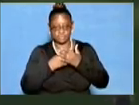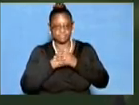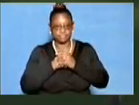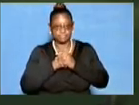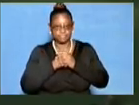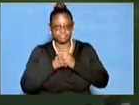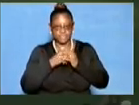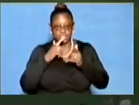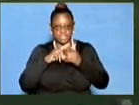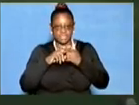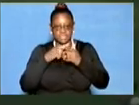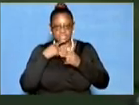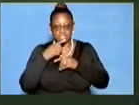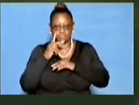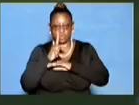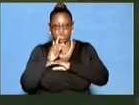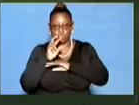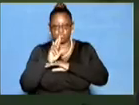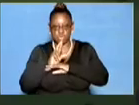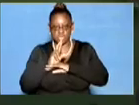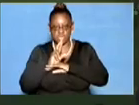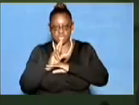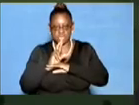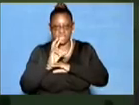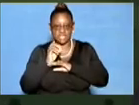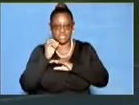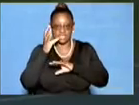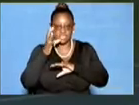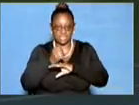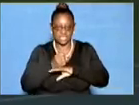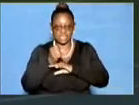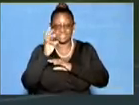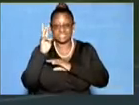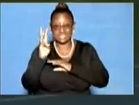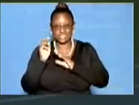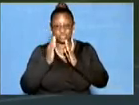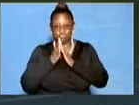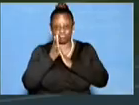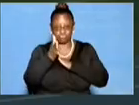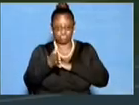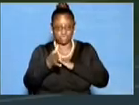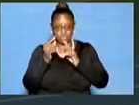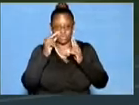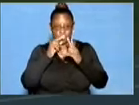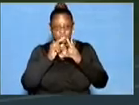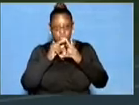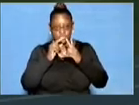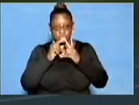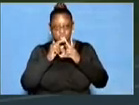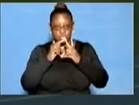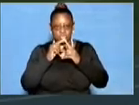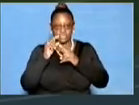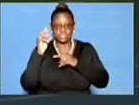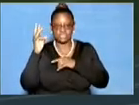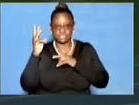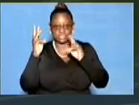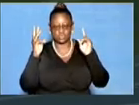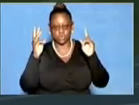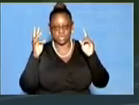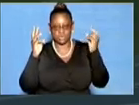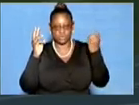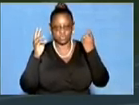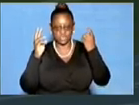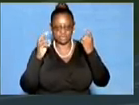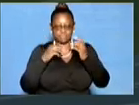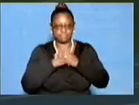blood. But after that, Puerto Rico would go on the offensive and score six straight goals to emerge with the 6-1 win.